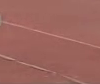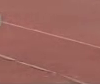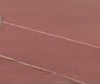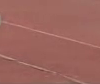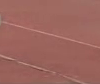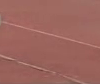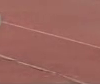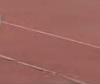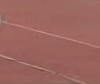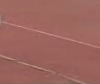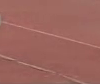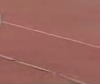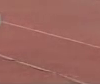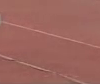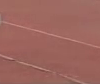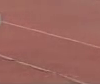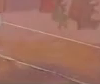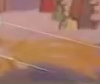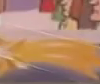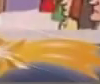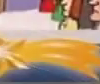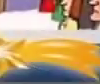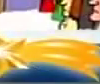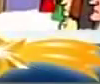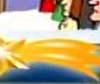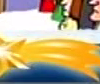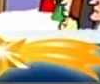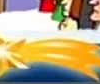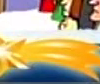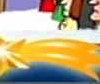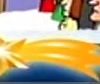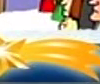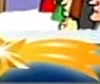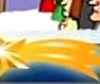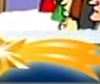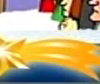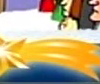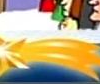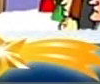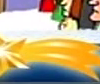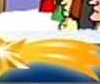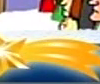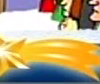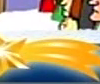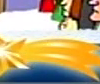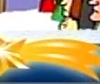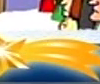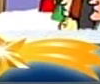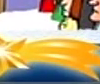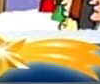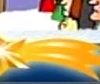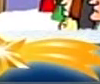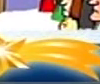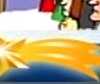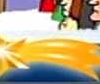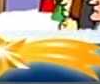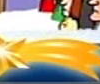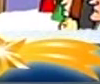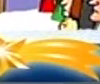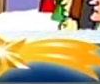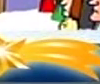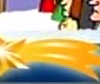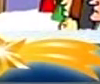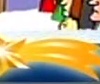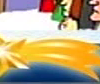teachers teaching different doctrines. In fact, there are some things that they are doing now as Jesus have told us that